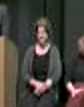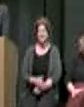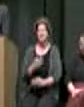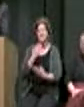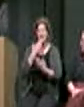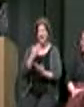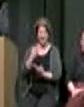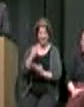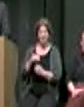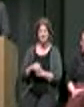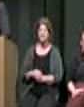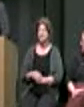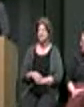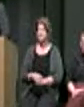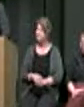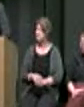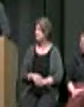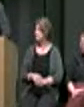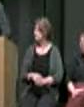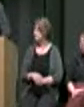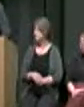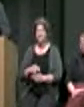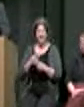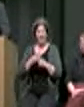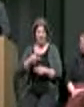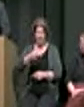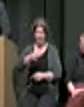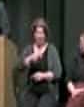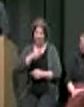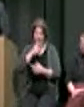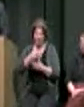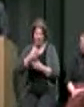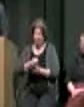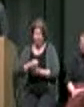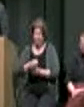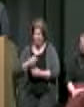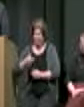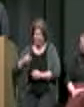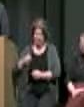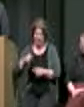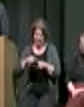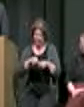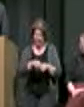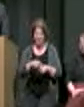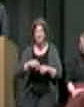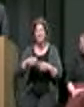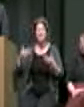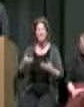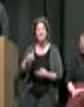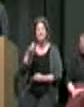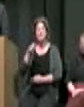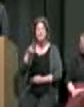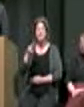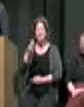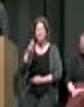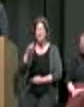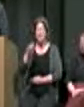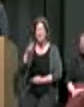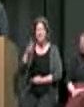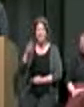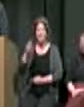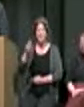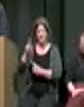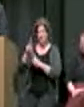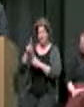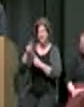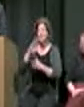Thank you, Bill. Hey, watch the clicker. I don't trust it. I'd like to introduce Courtney Winter.